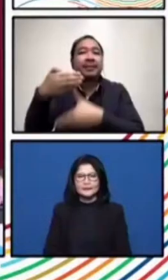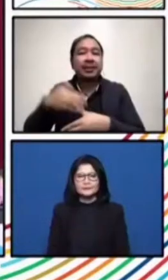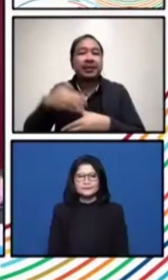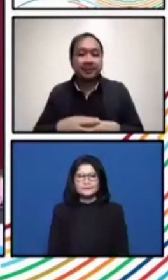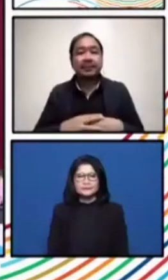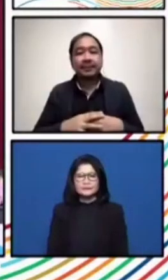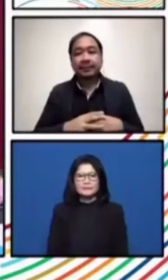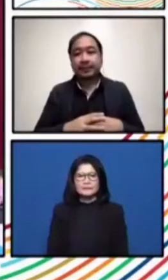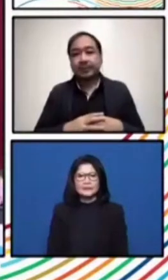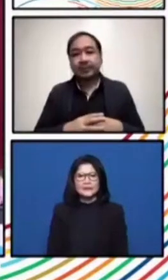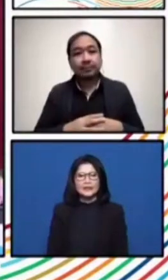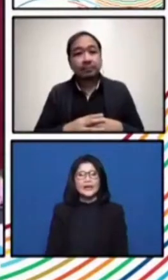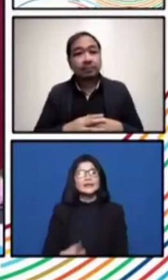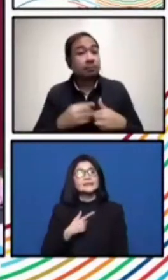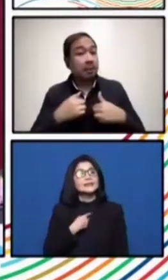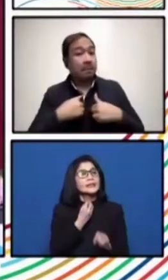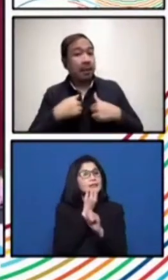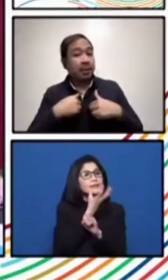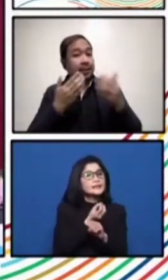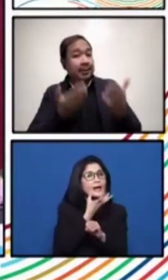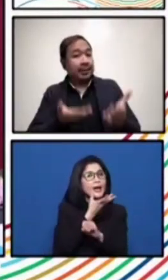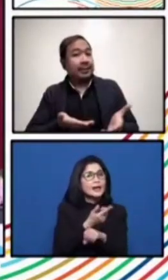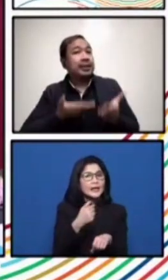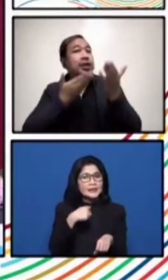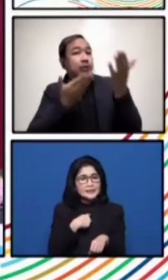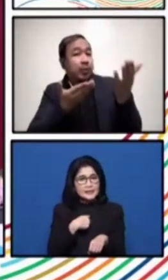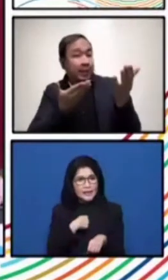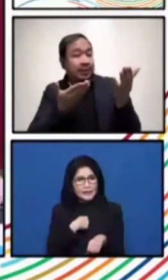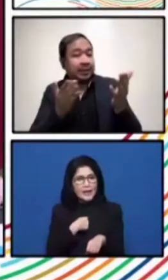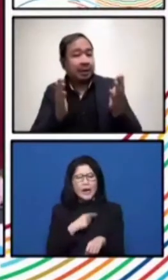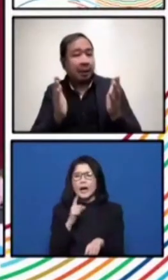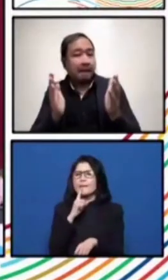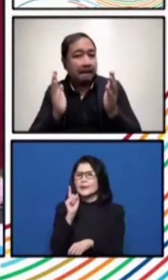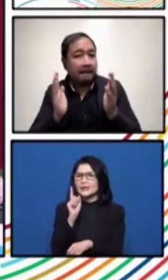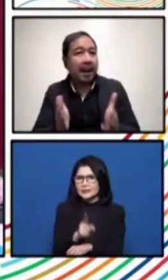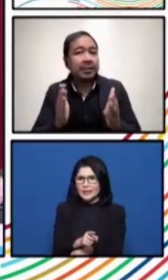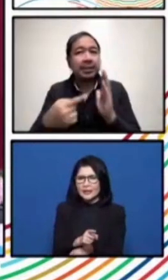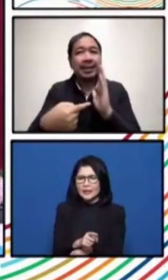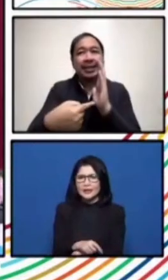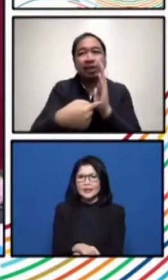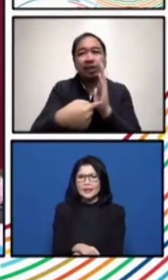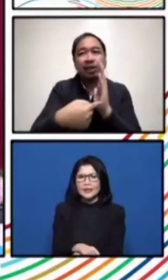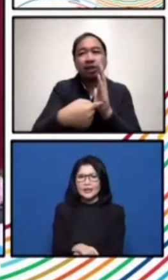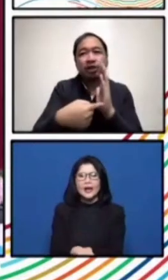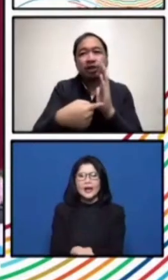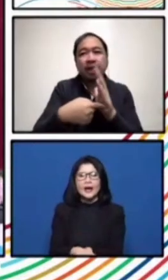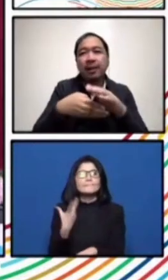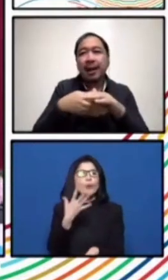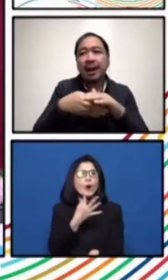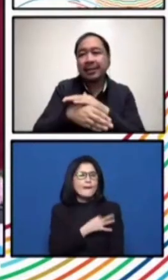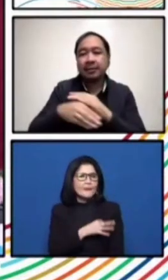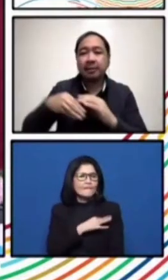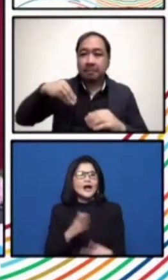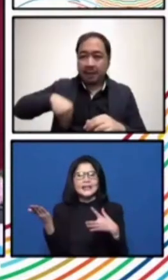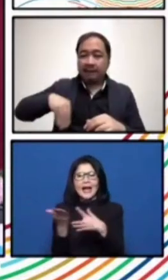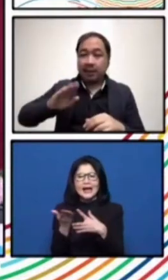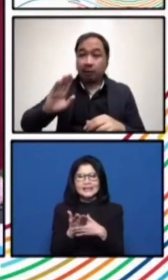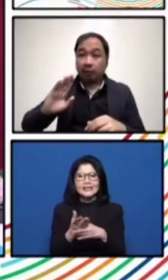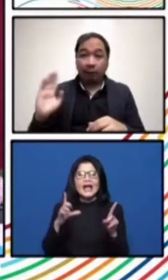my suggestion here is we must ensure digital access benefits for all